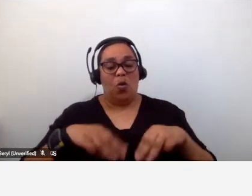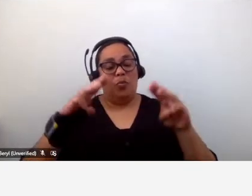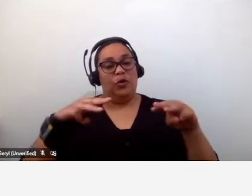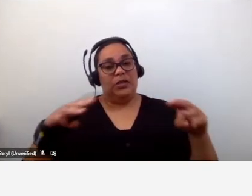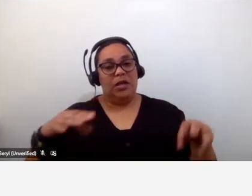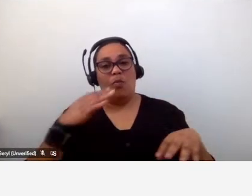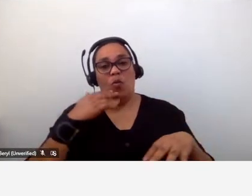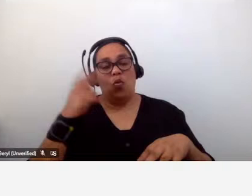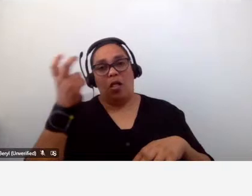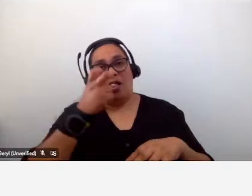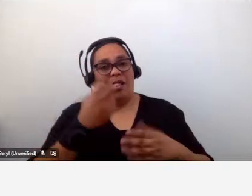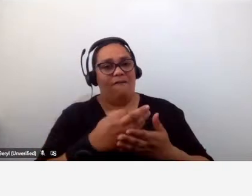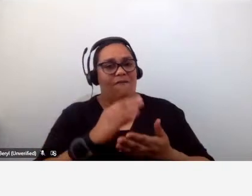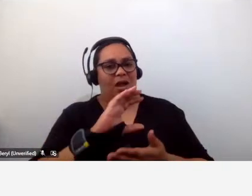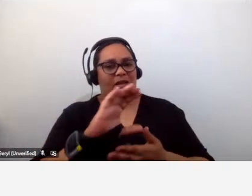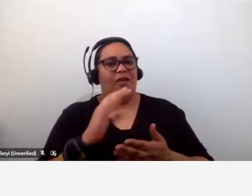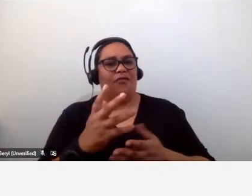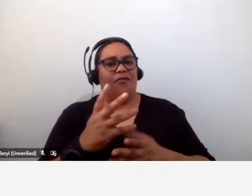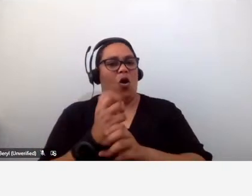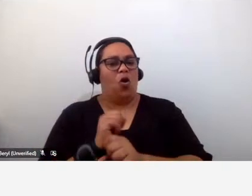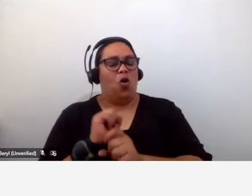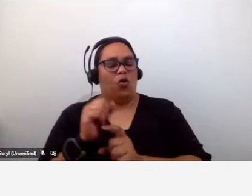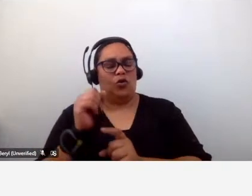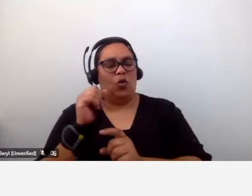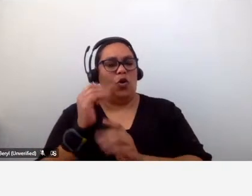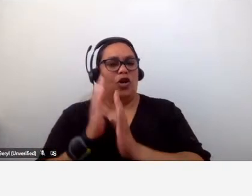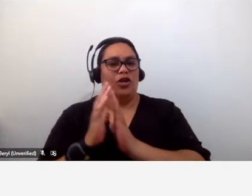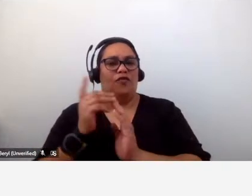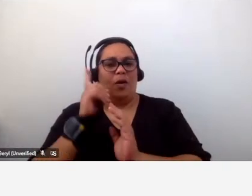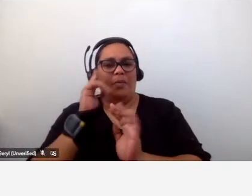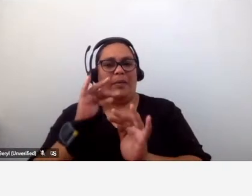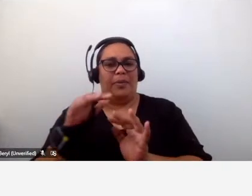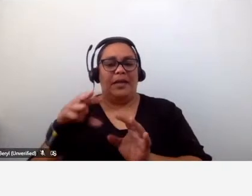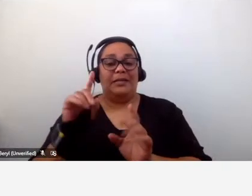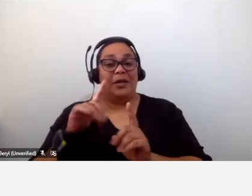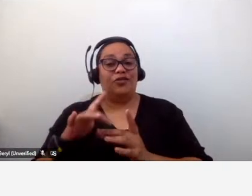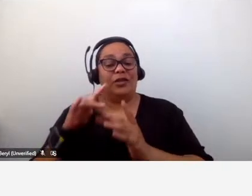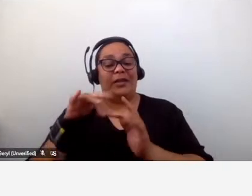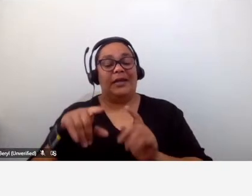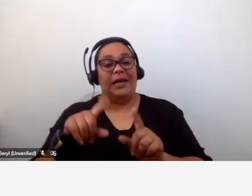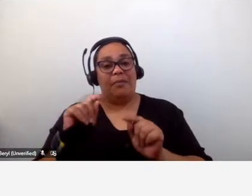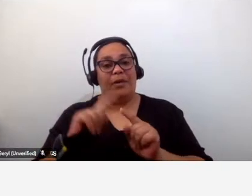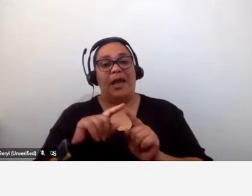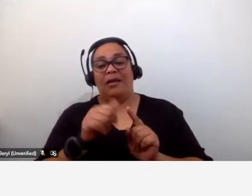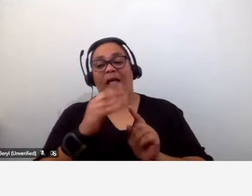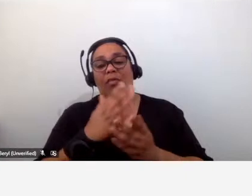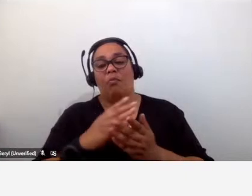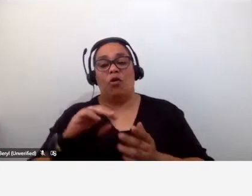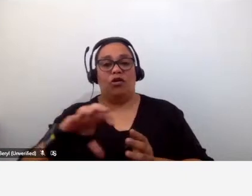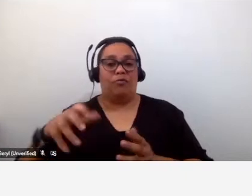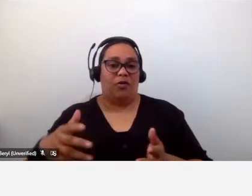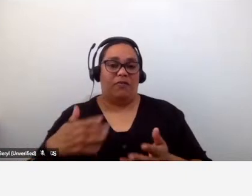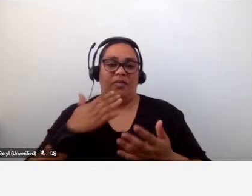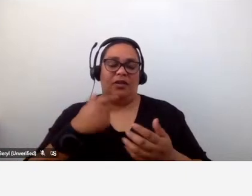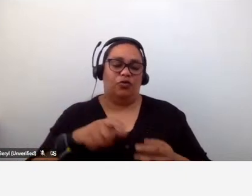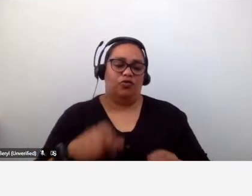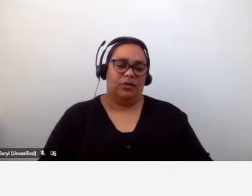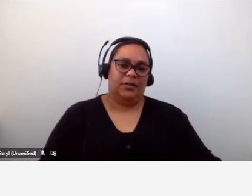who were seeking funding to uphold the heritage of Black people, especially in Cape Town and other parts of the province. Thank you,